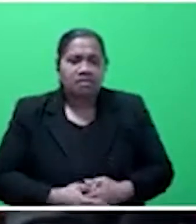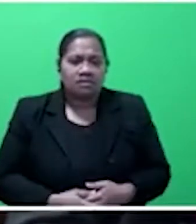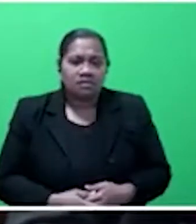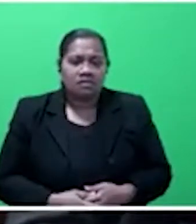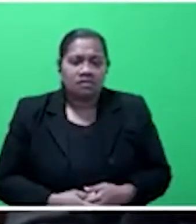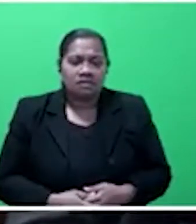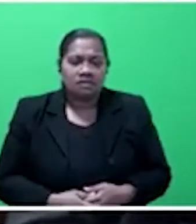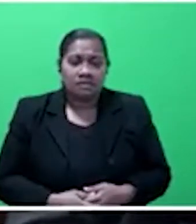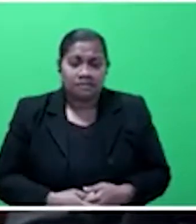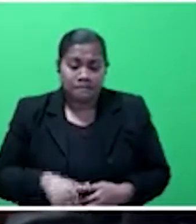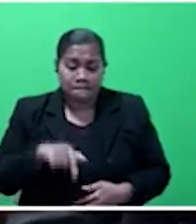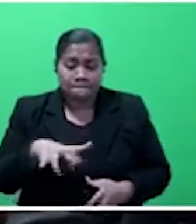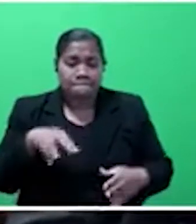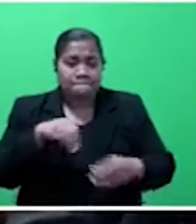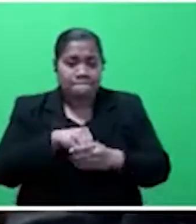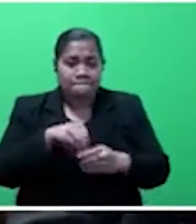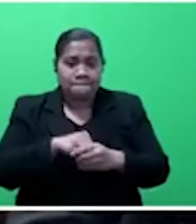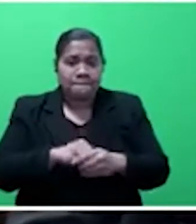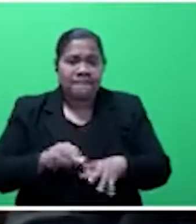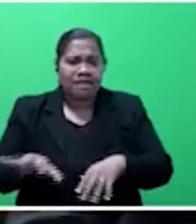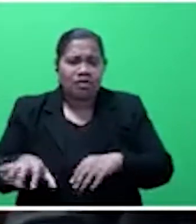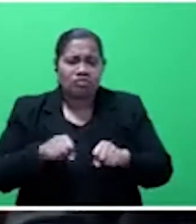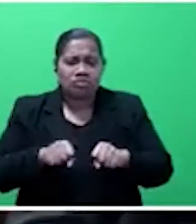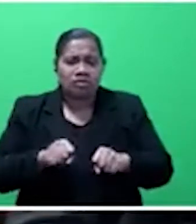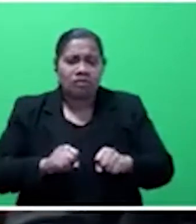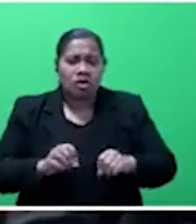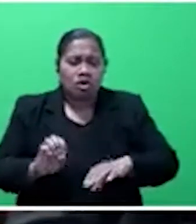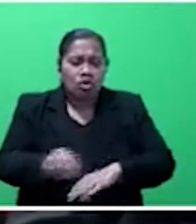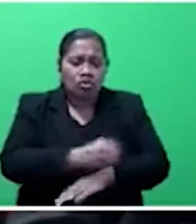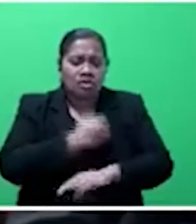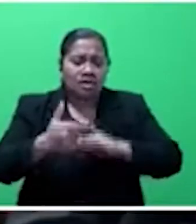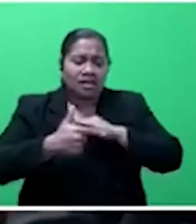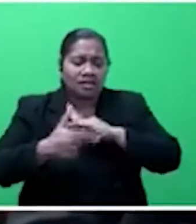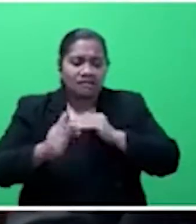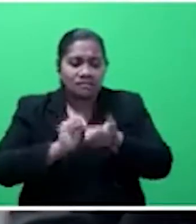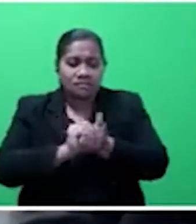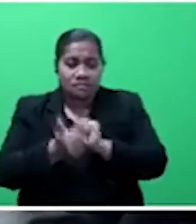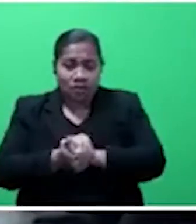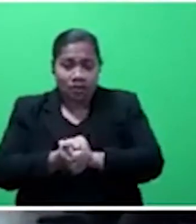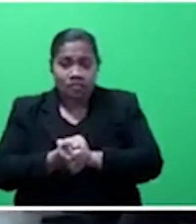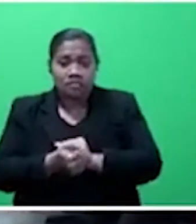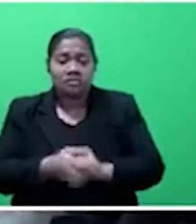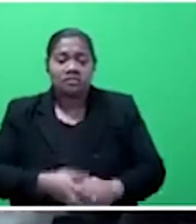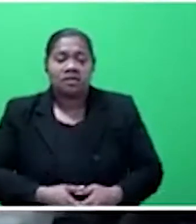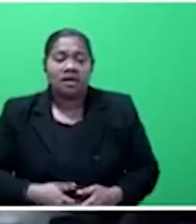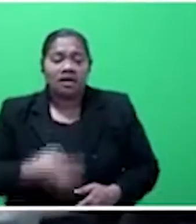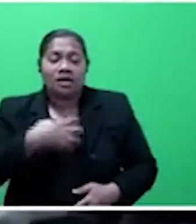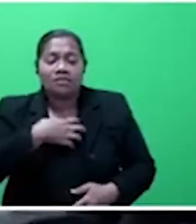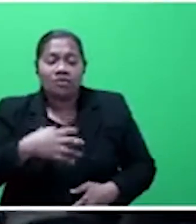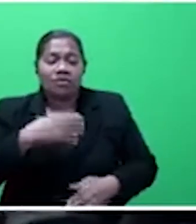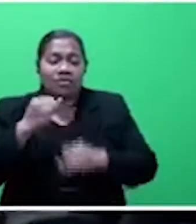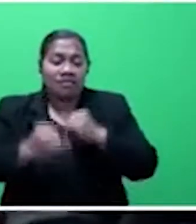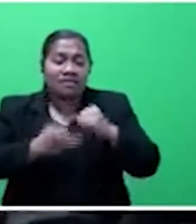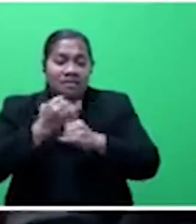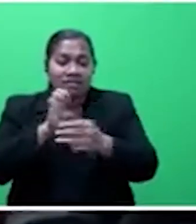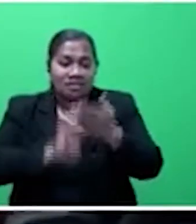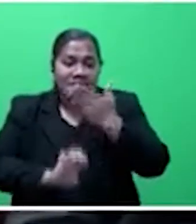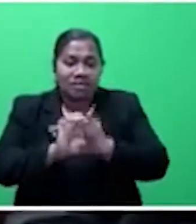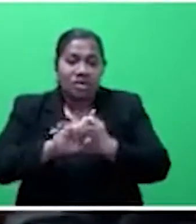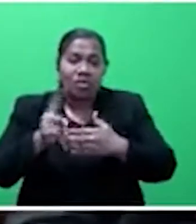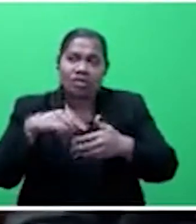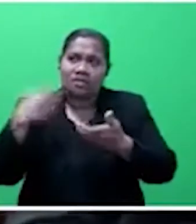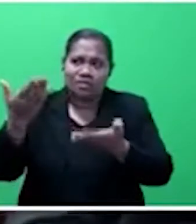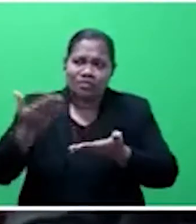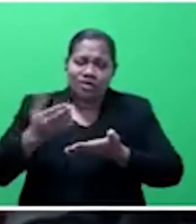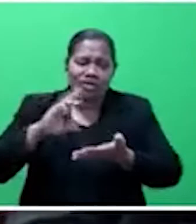the hosting of a growing range of Oceania-level sports, as well as more international events that bring in revenue,